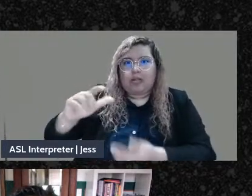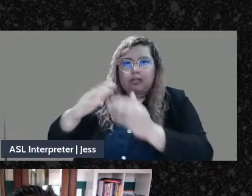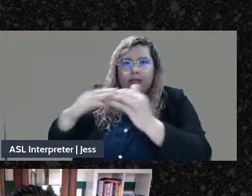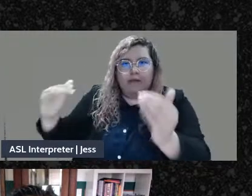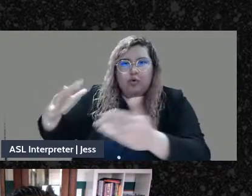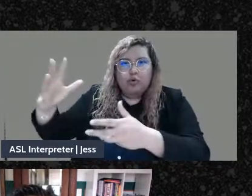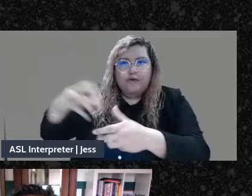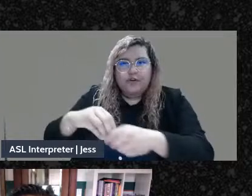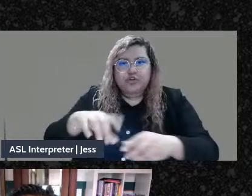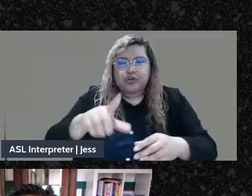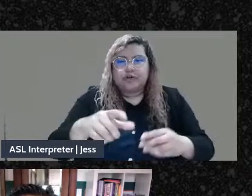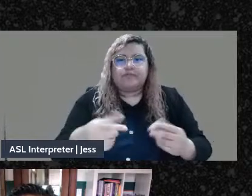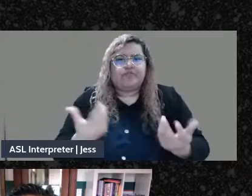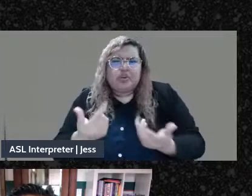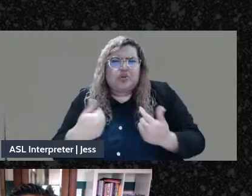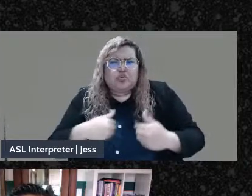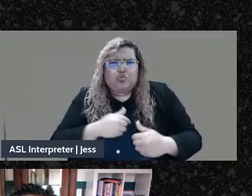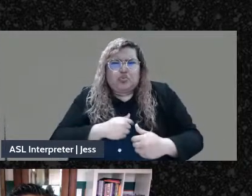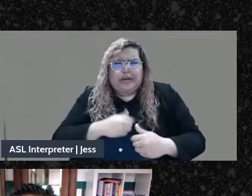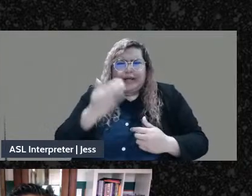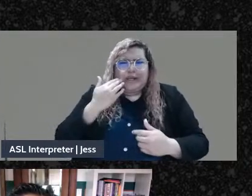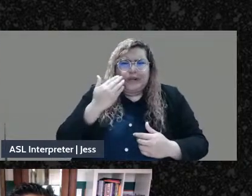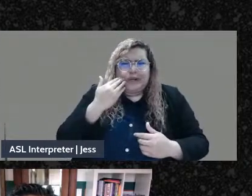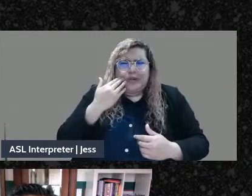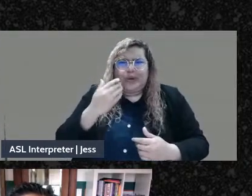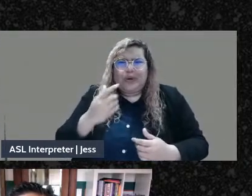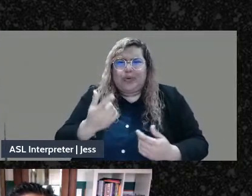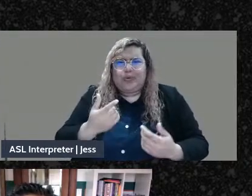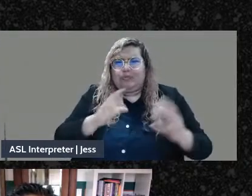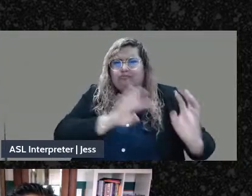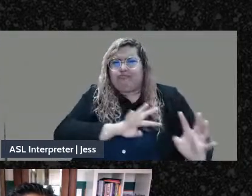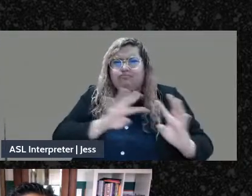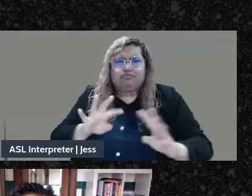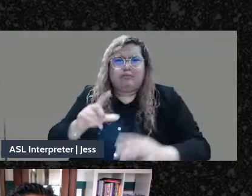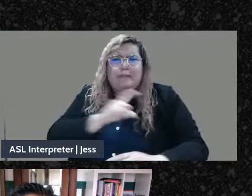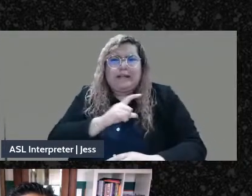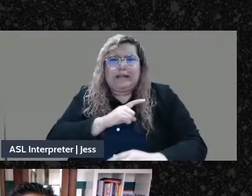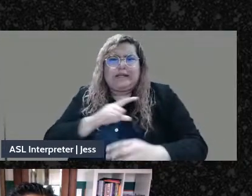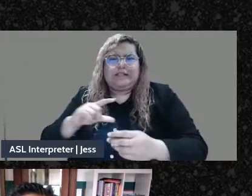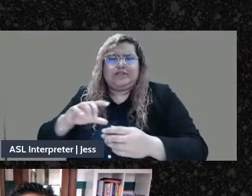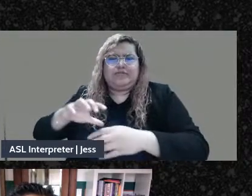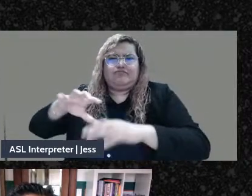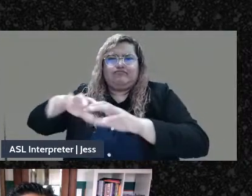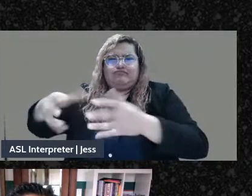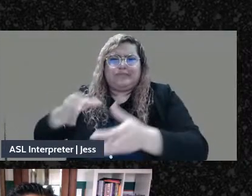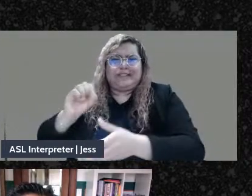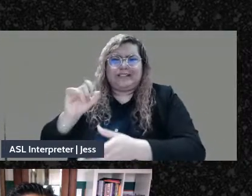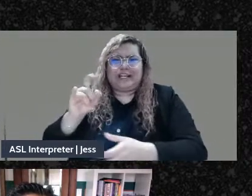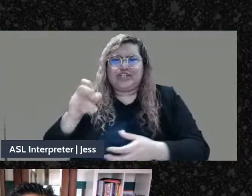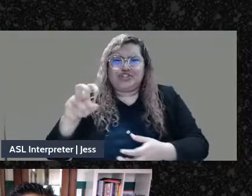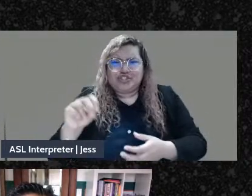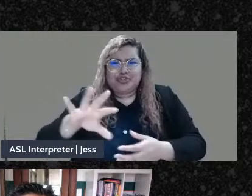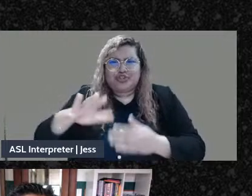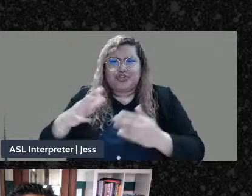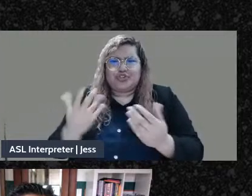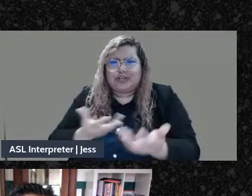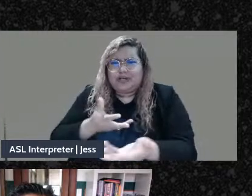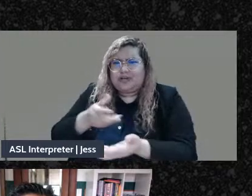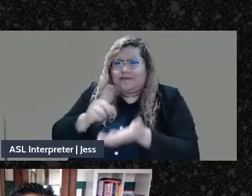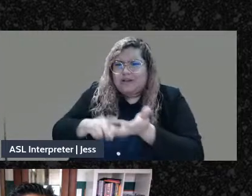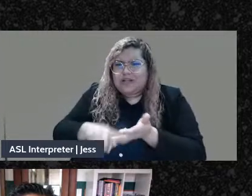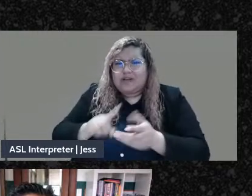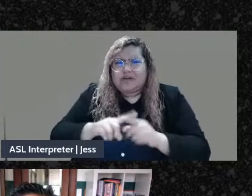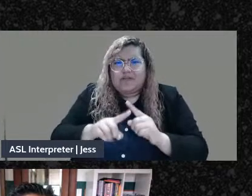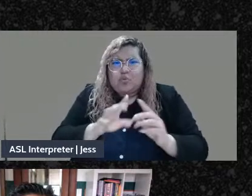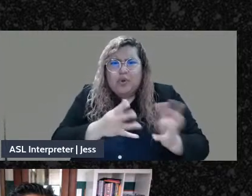and invest, divest in many ways. You know, we practiced it before 2020, as you all described, and great examples of that. But there is something about